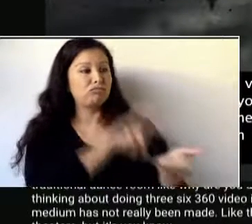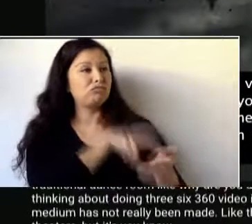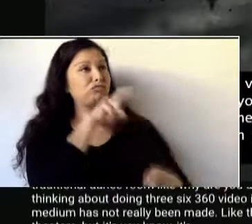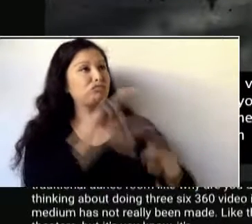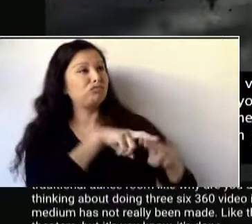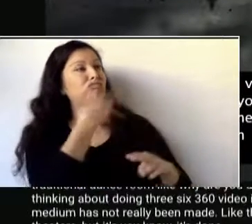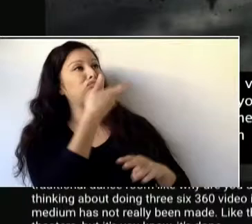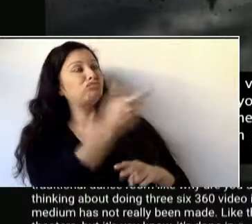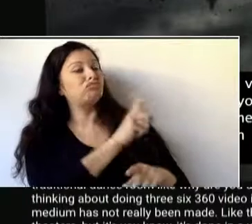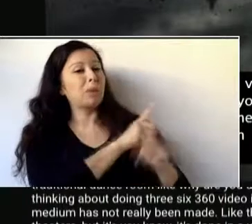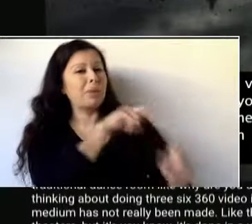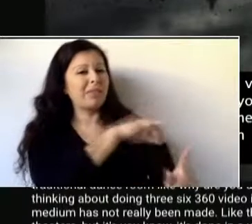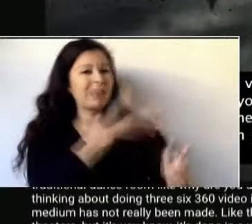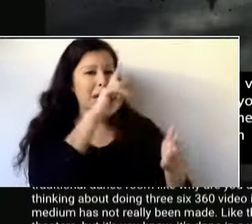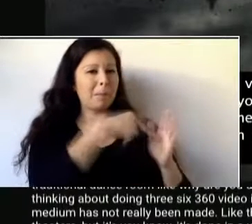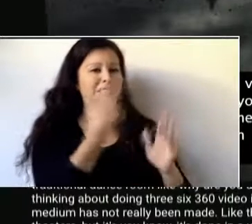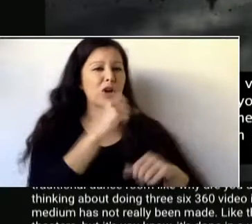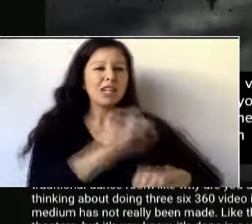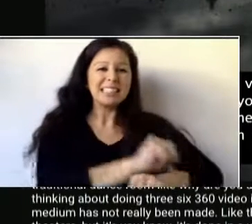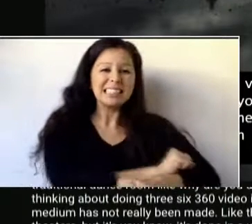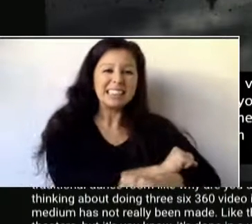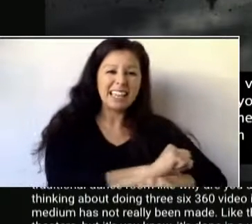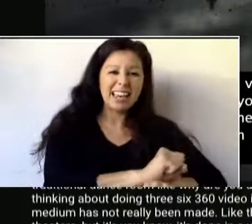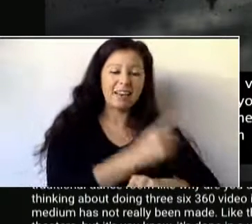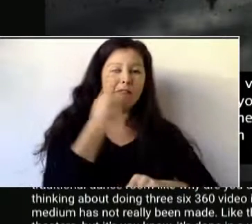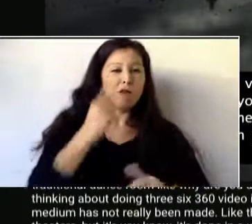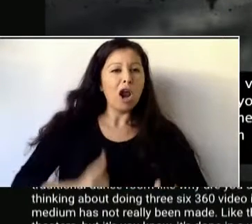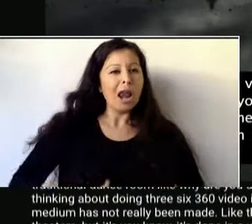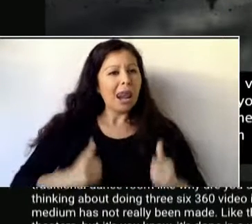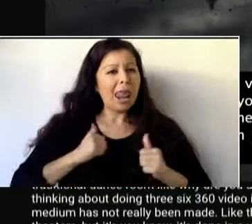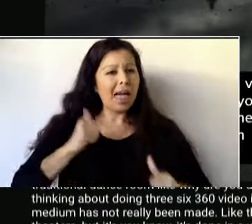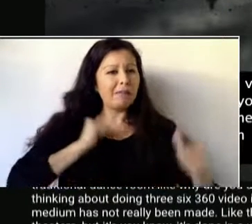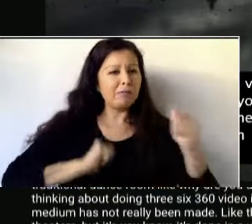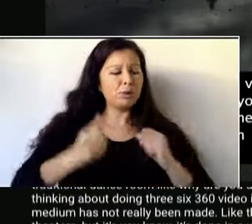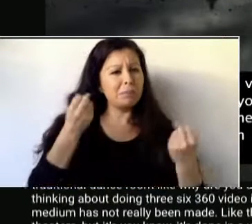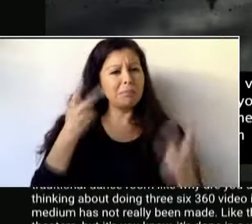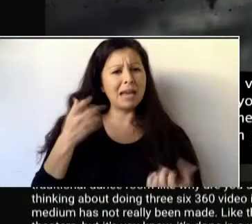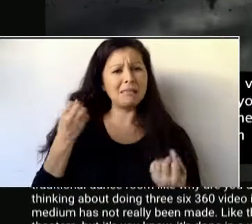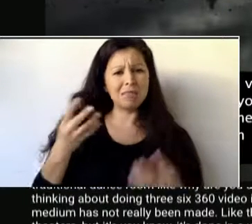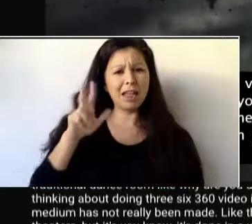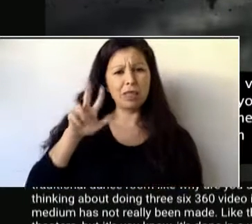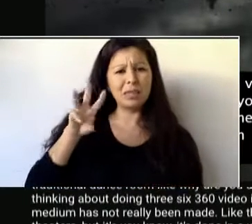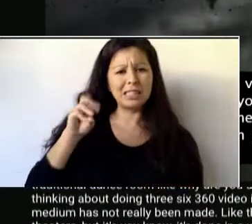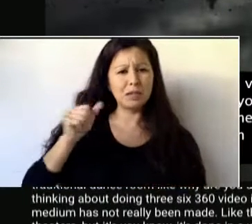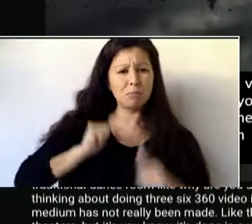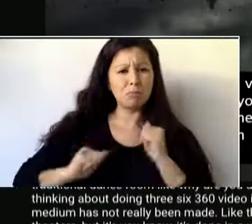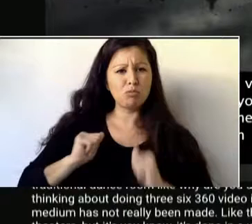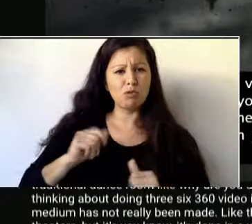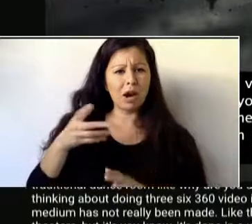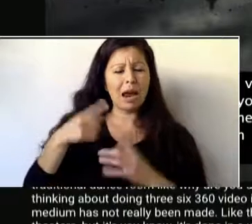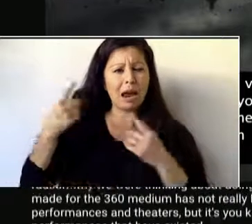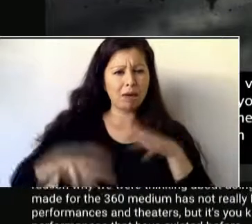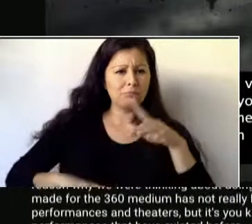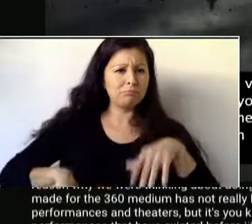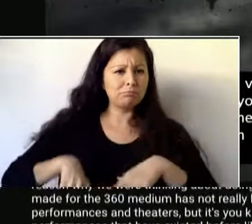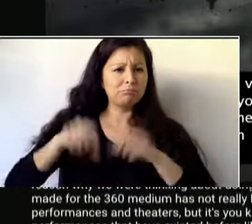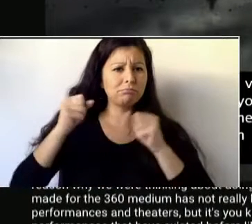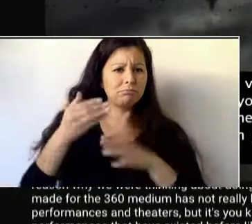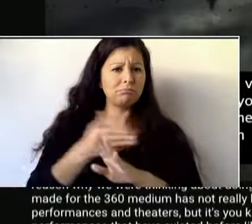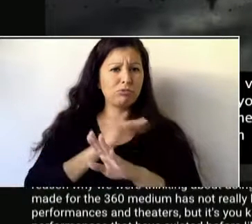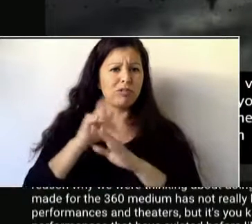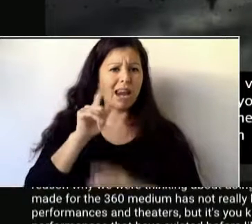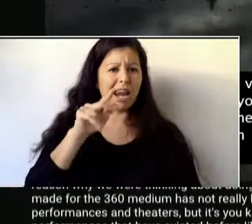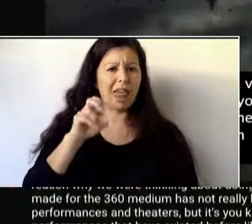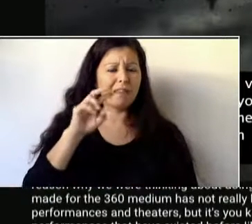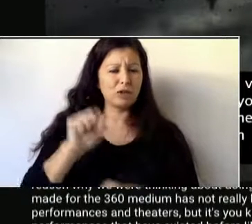in a way that it was meant for the stage or meant for live performance. There has been many 360 performances that have existed before, like in terms of a live or